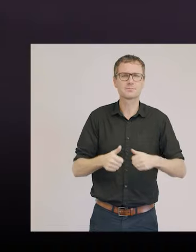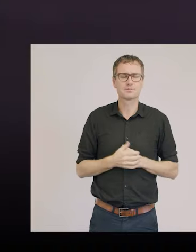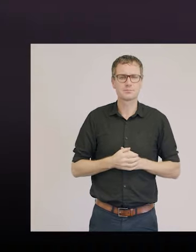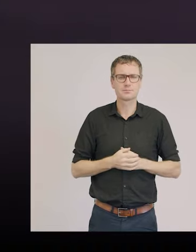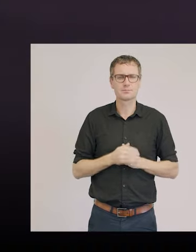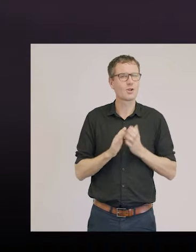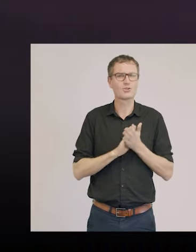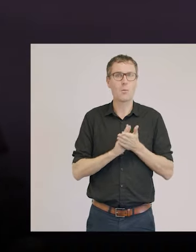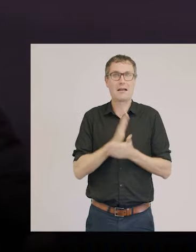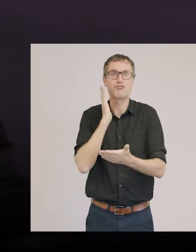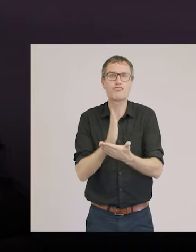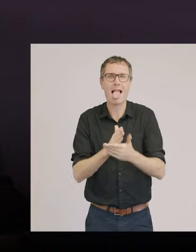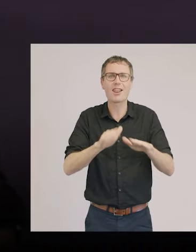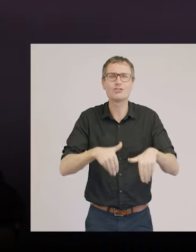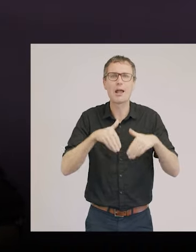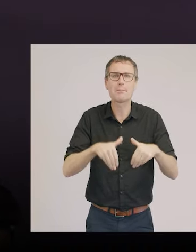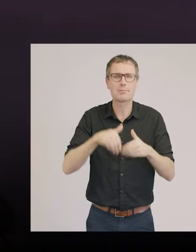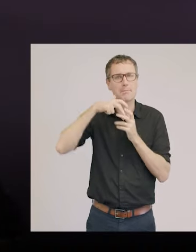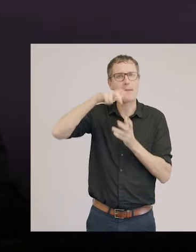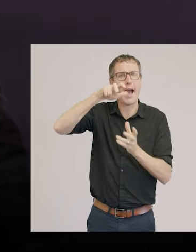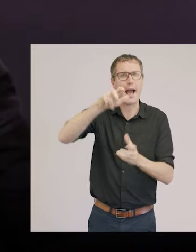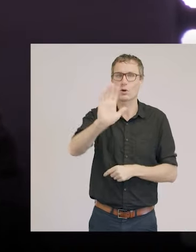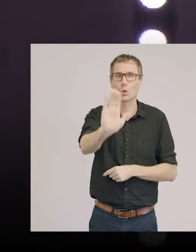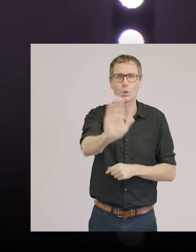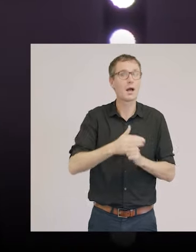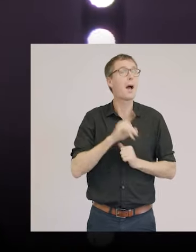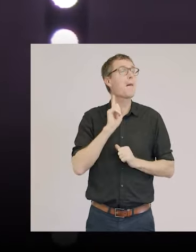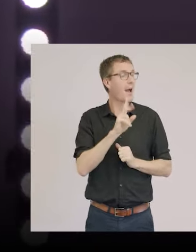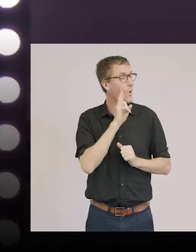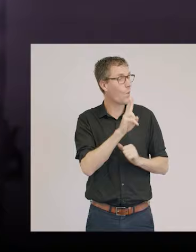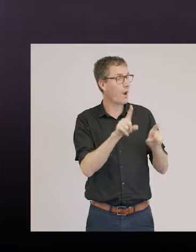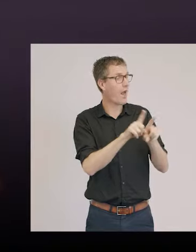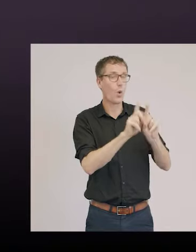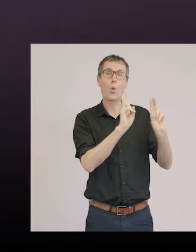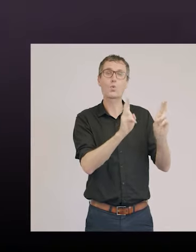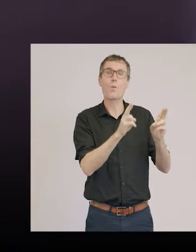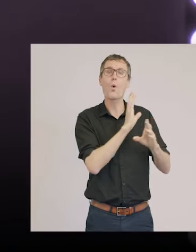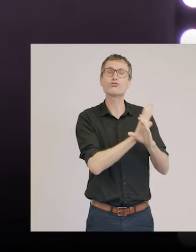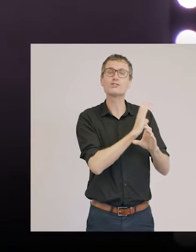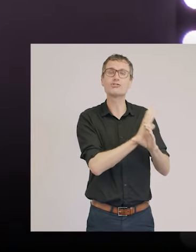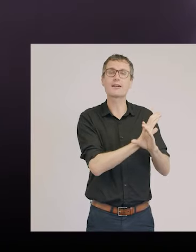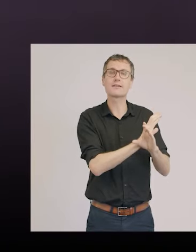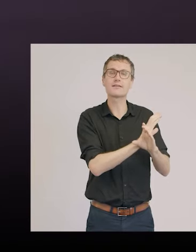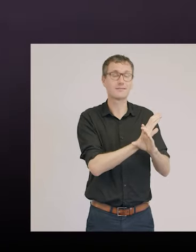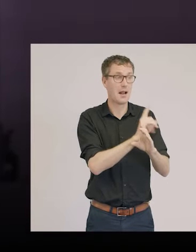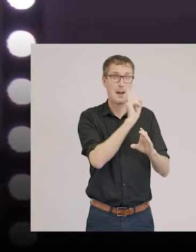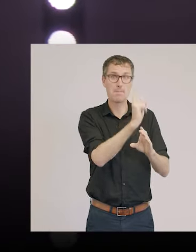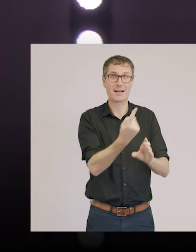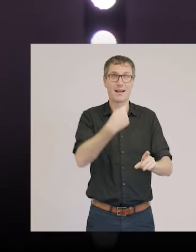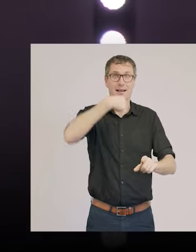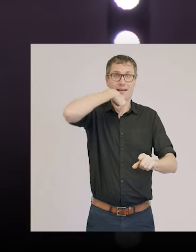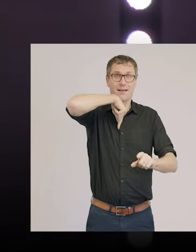sheep. I mean, not physical sheep. They don't sort of, they come and they look like